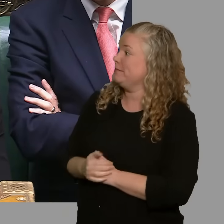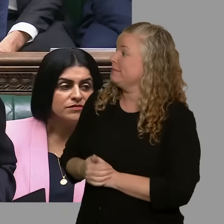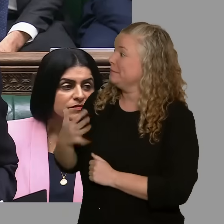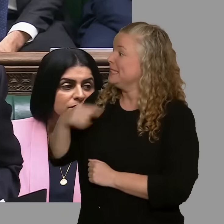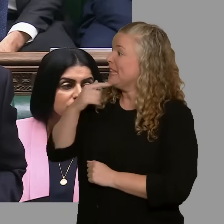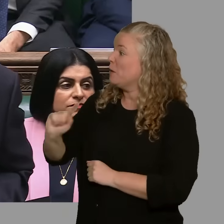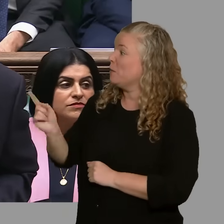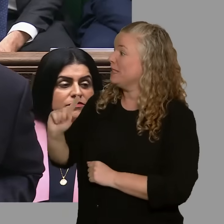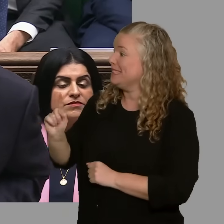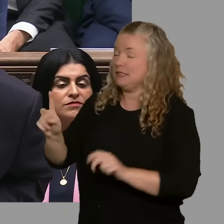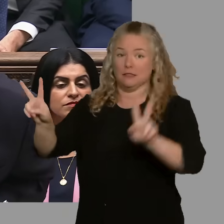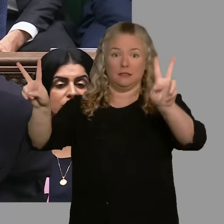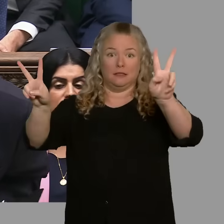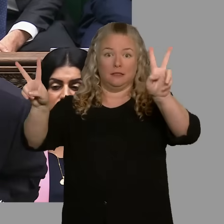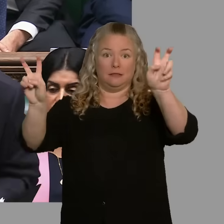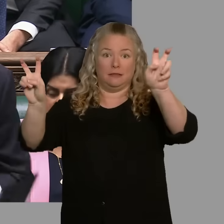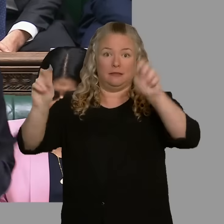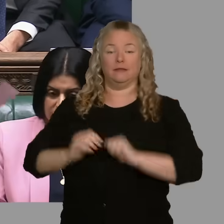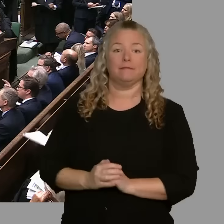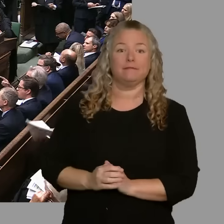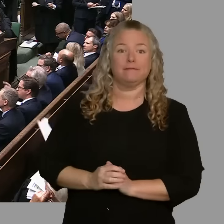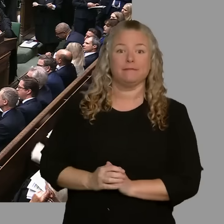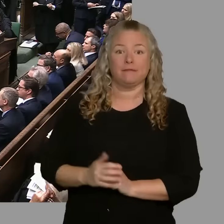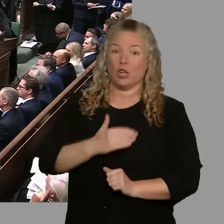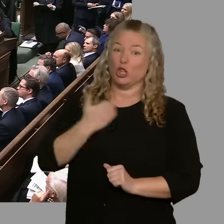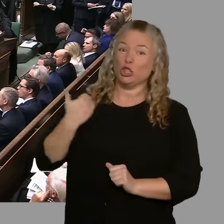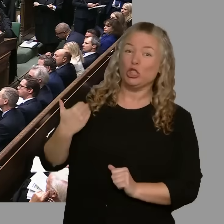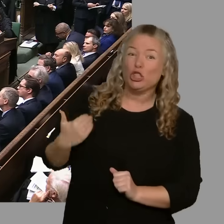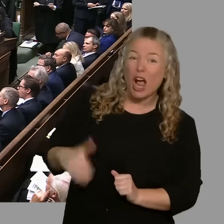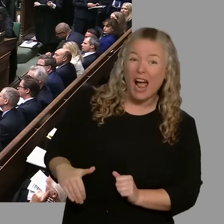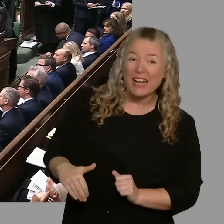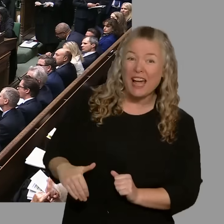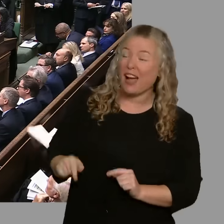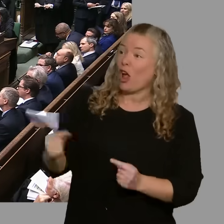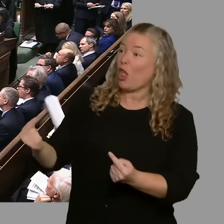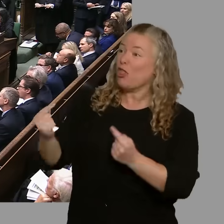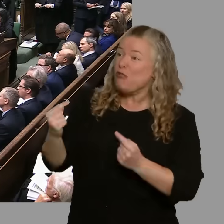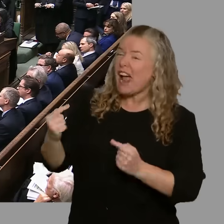She is playing politics with national security.